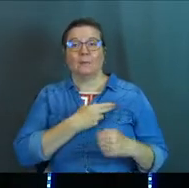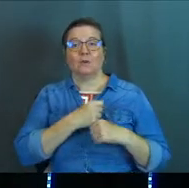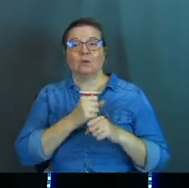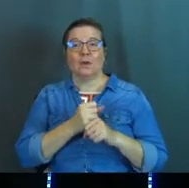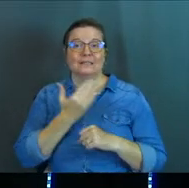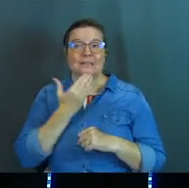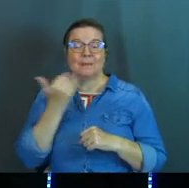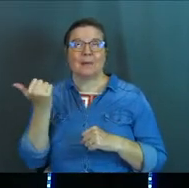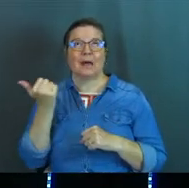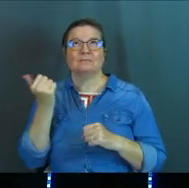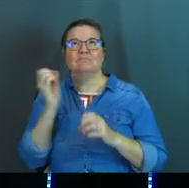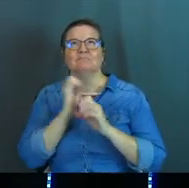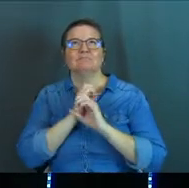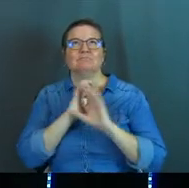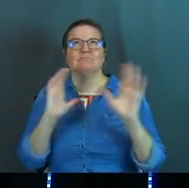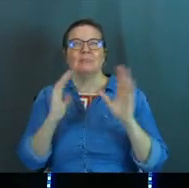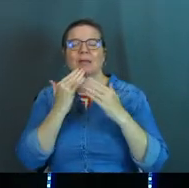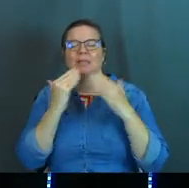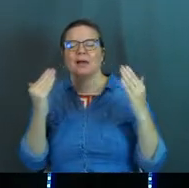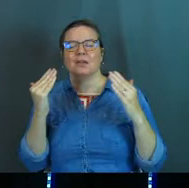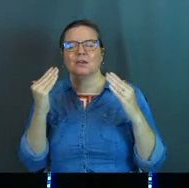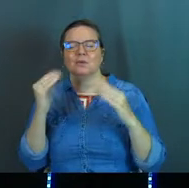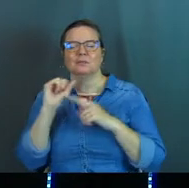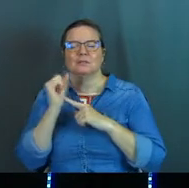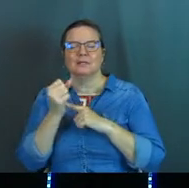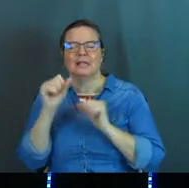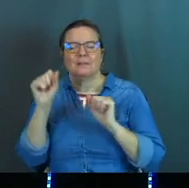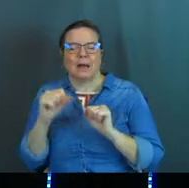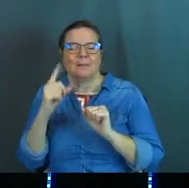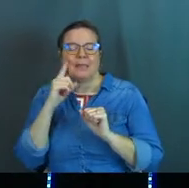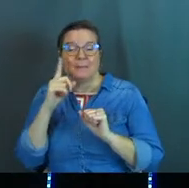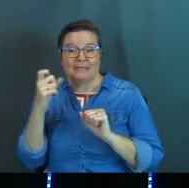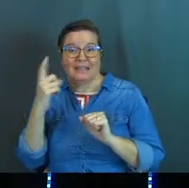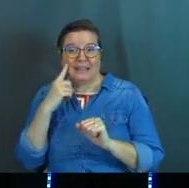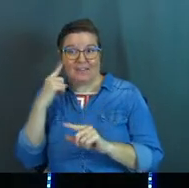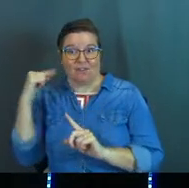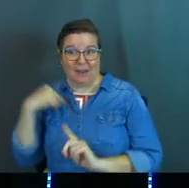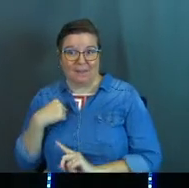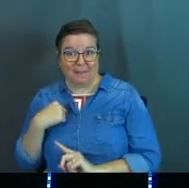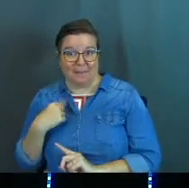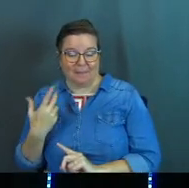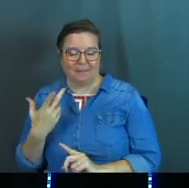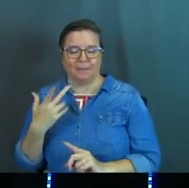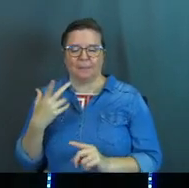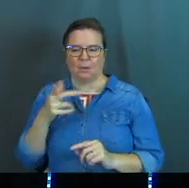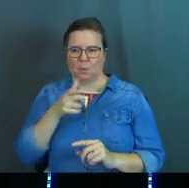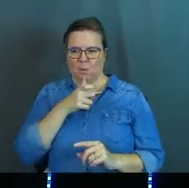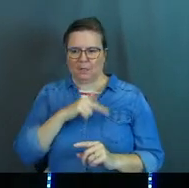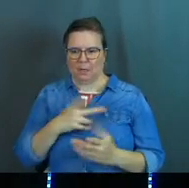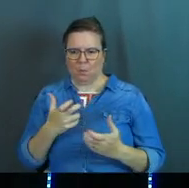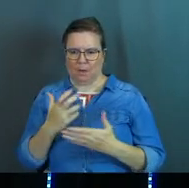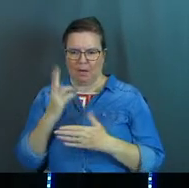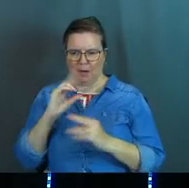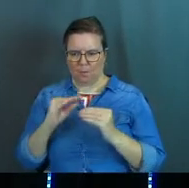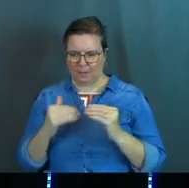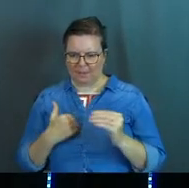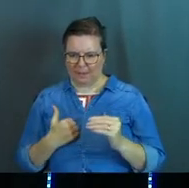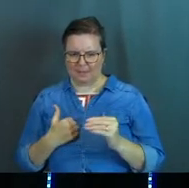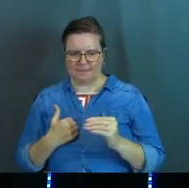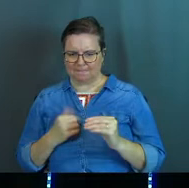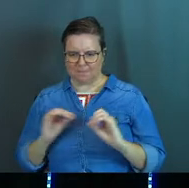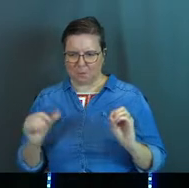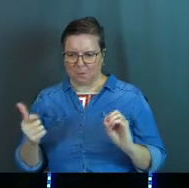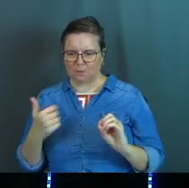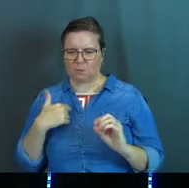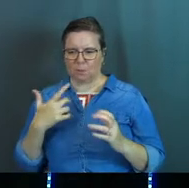creates the best thank you honoring scenario he can possibly think of because he thinks it's for him. Whom would the king wish to honor more than me? So he replied, if the king